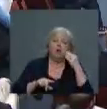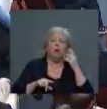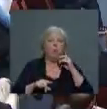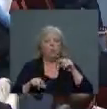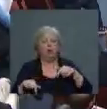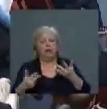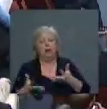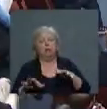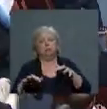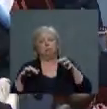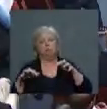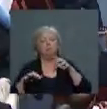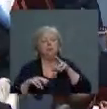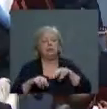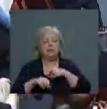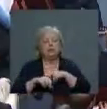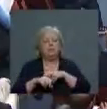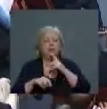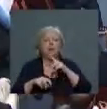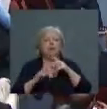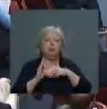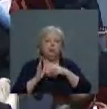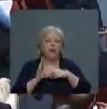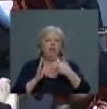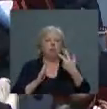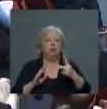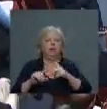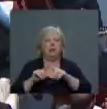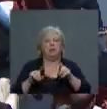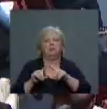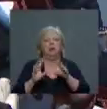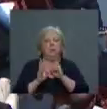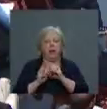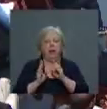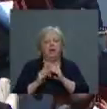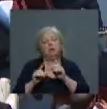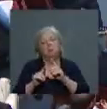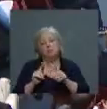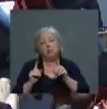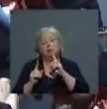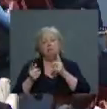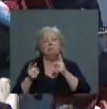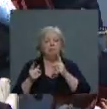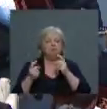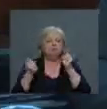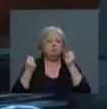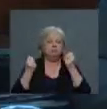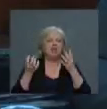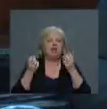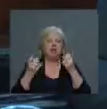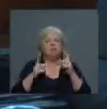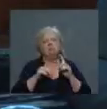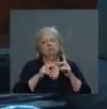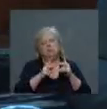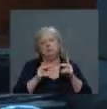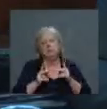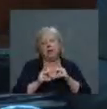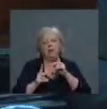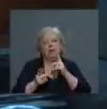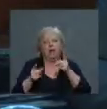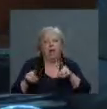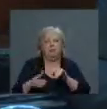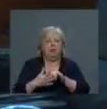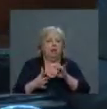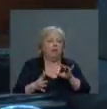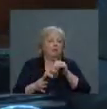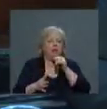attendance, typically these are read on three separate meetings, but it is custom and practice in many jurisdictions that if there is not a lot of